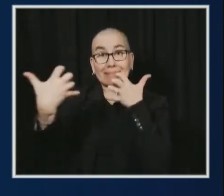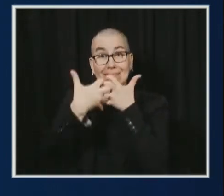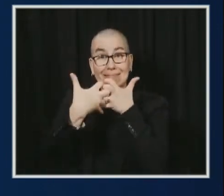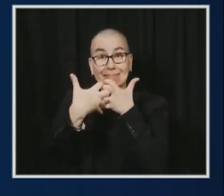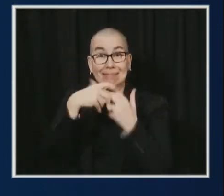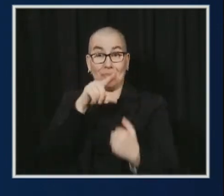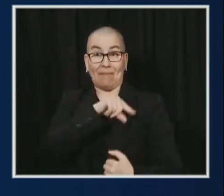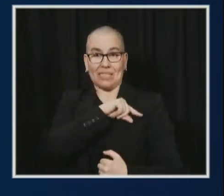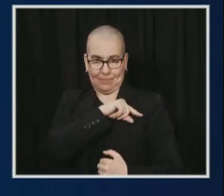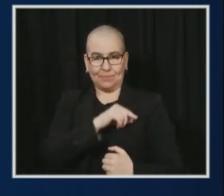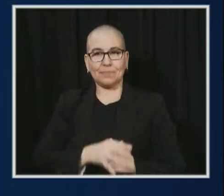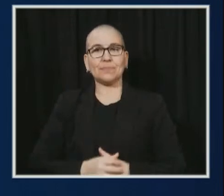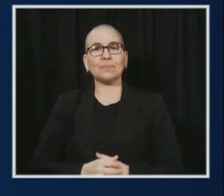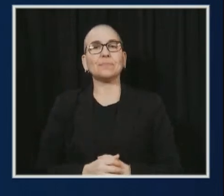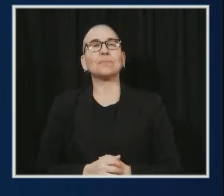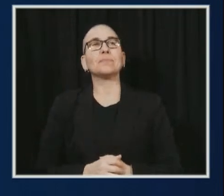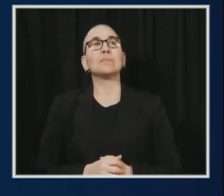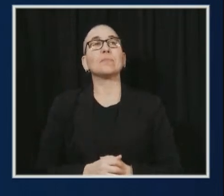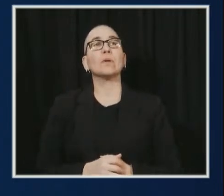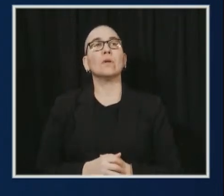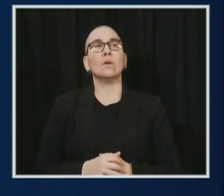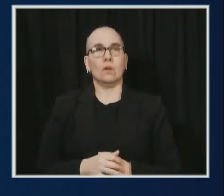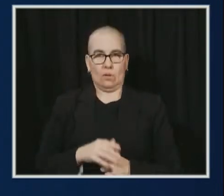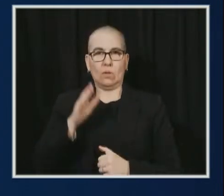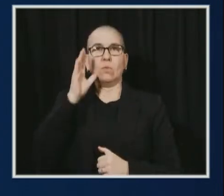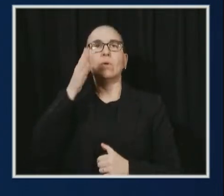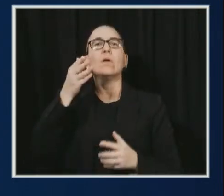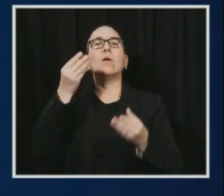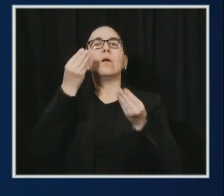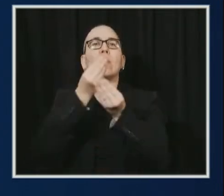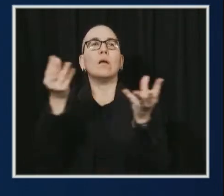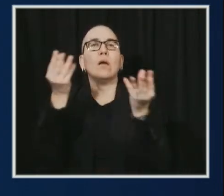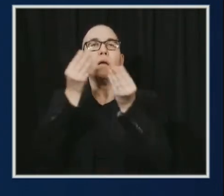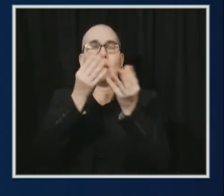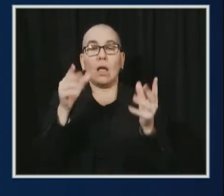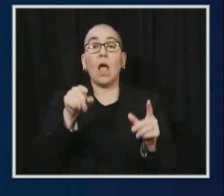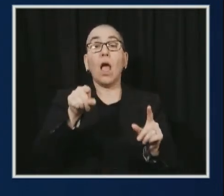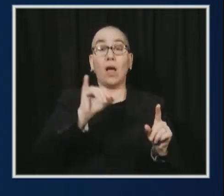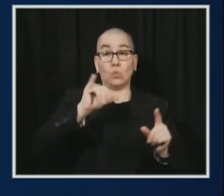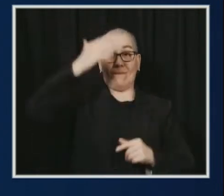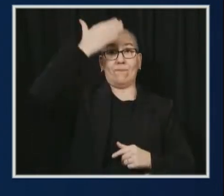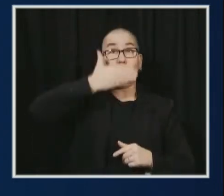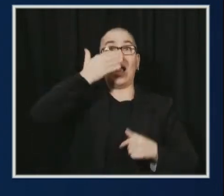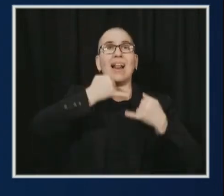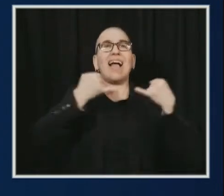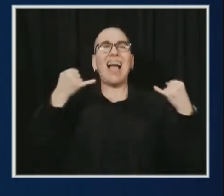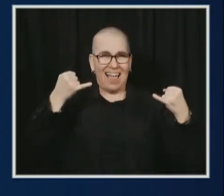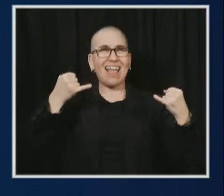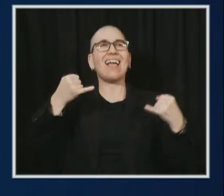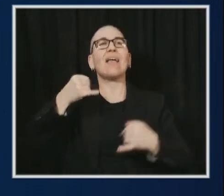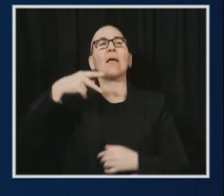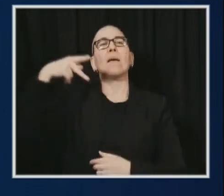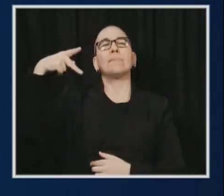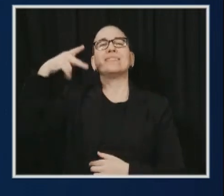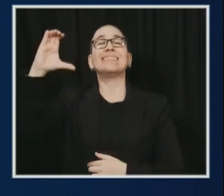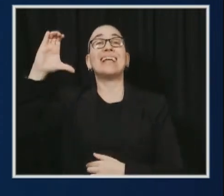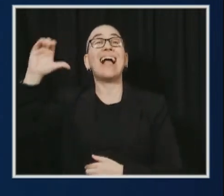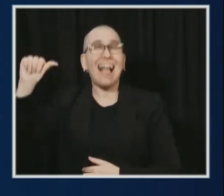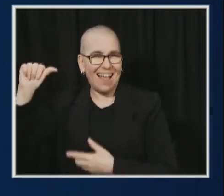time frame, be expanding to more essential frontline workers in the sectors, again, defined by the federal government as